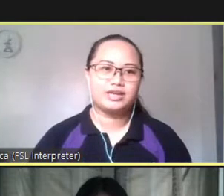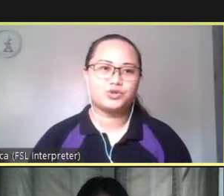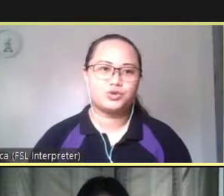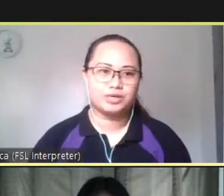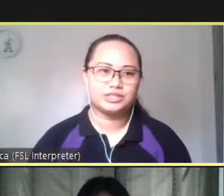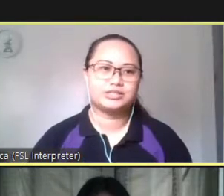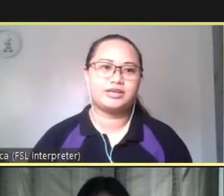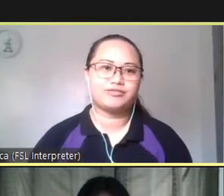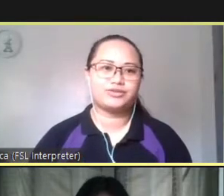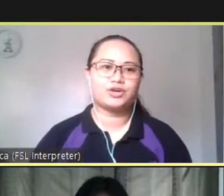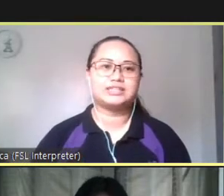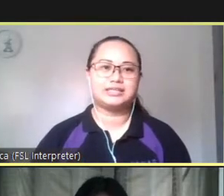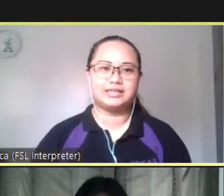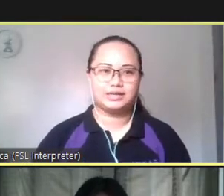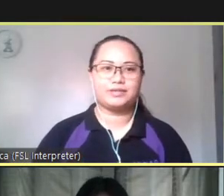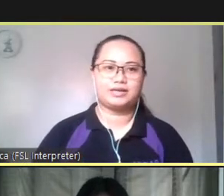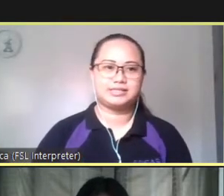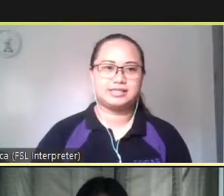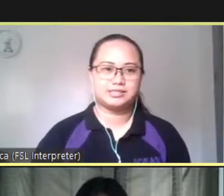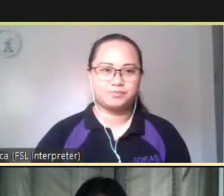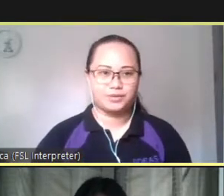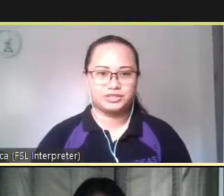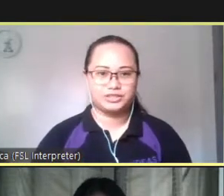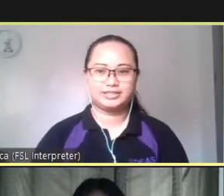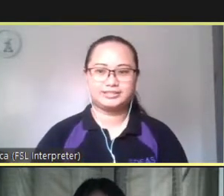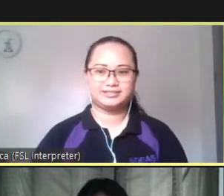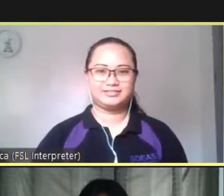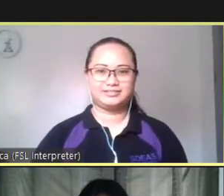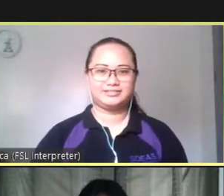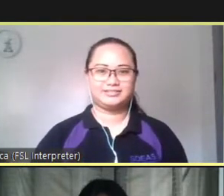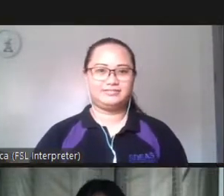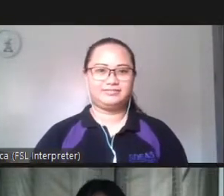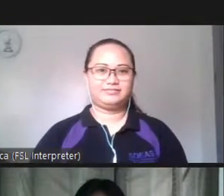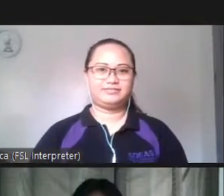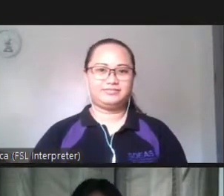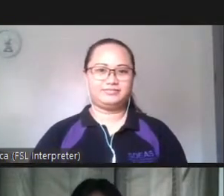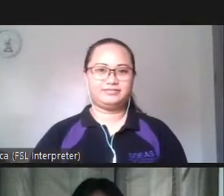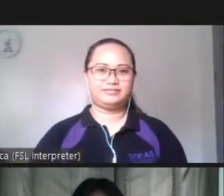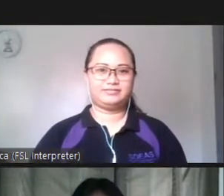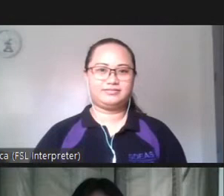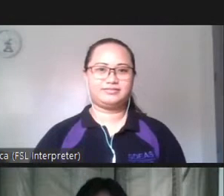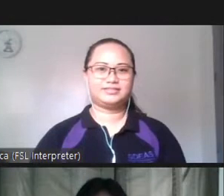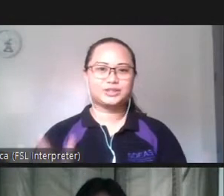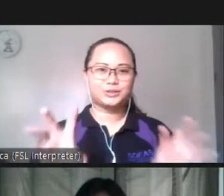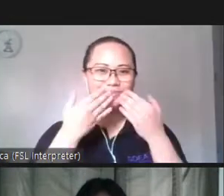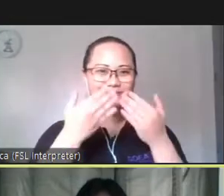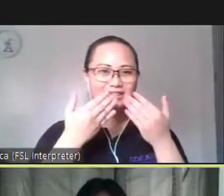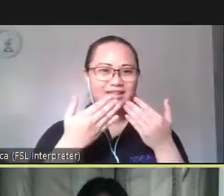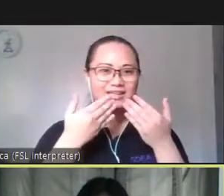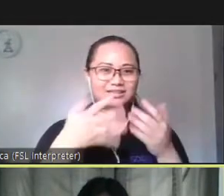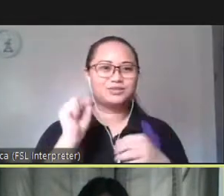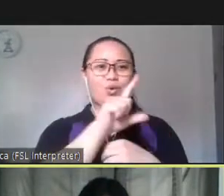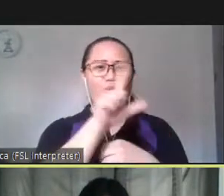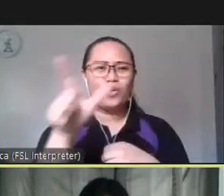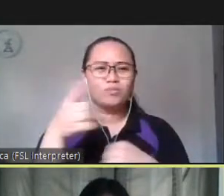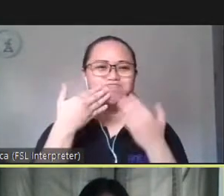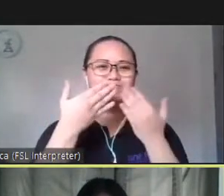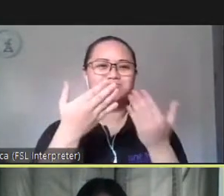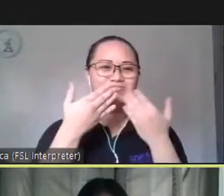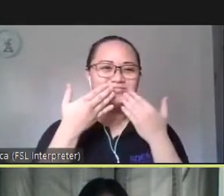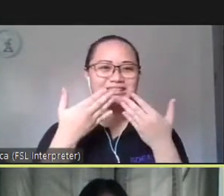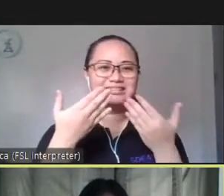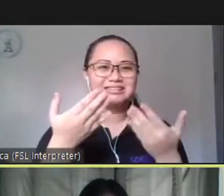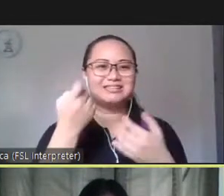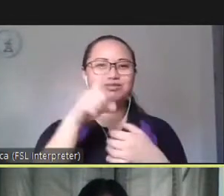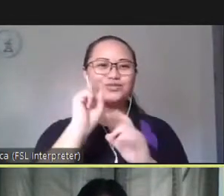So, thank you so much. Thank you for coordinating with us in this project. Thank you. Everyone, thank you for